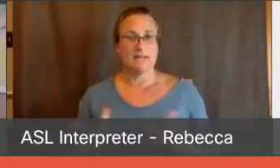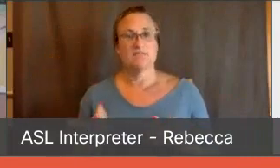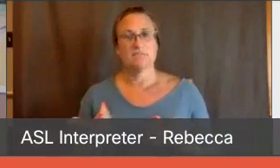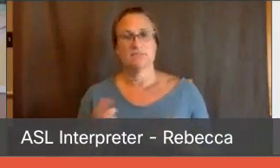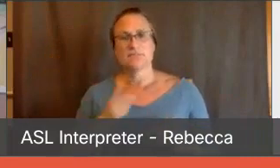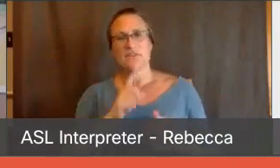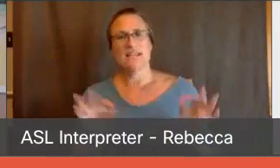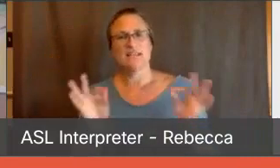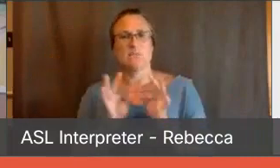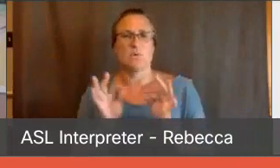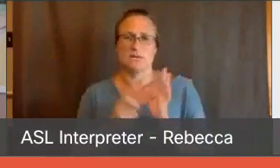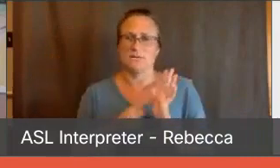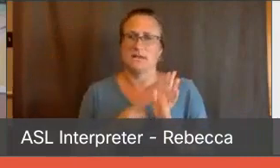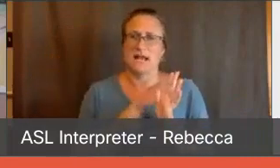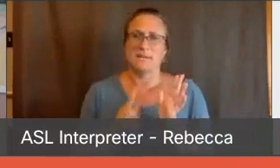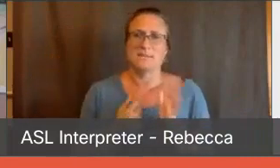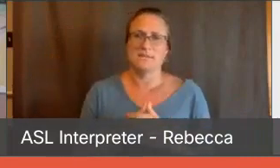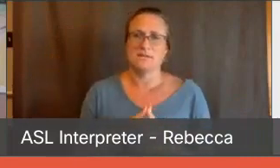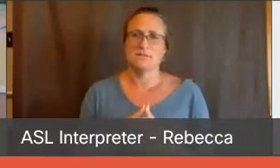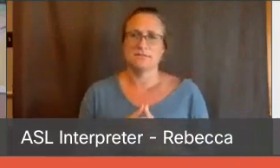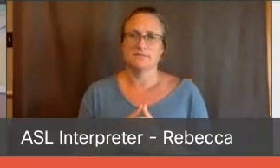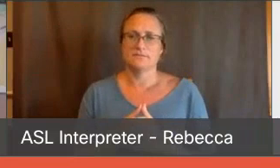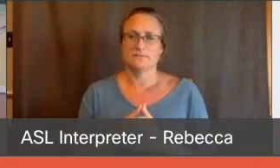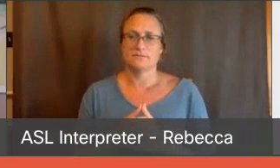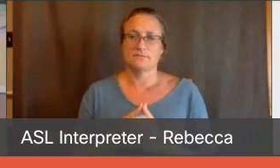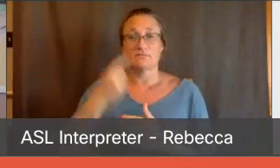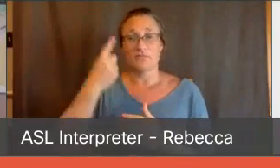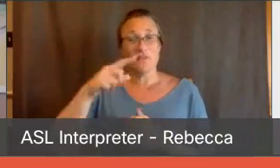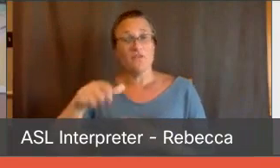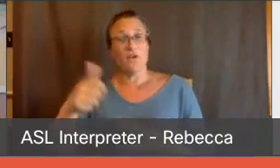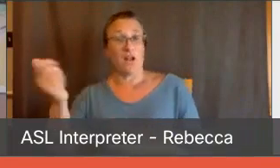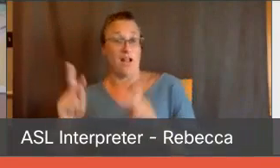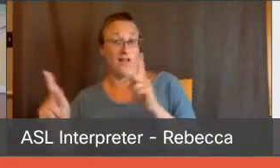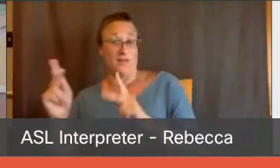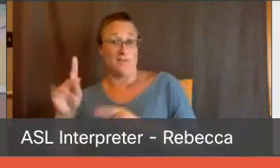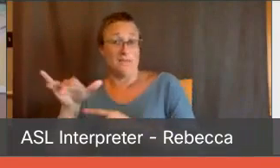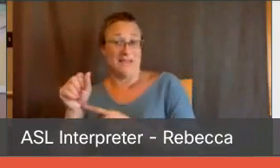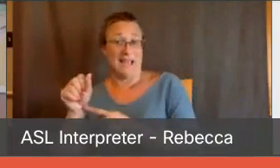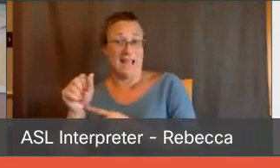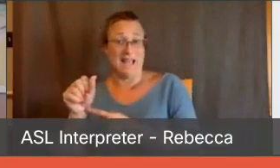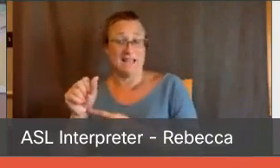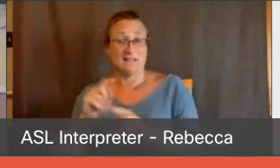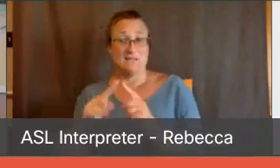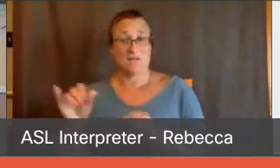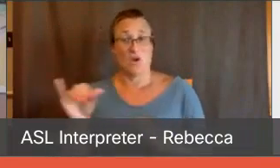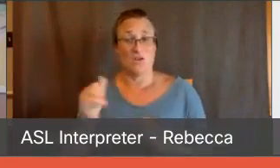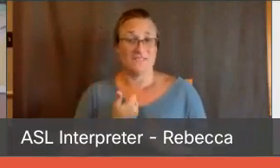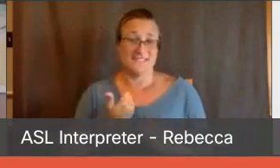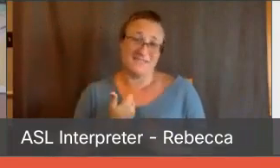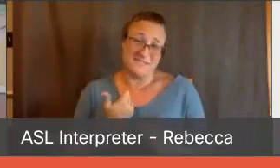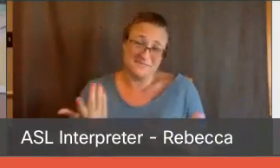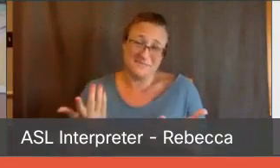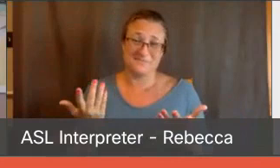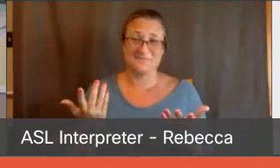be really important, really powerful. Again, not only for other people if we're working with people that might have experienced trauma, but also for ourselves,